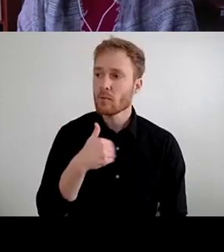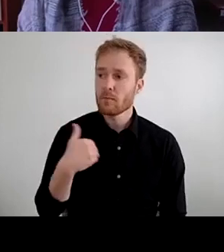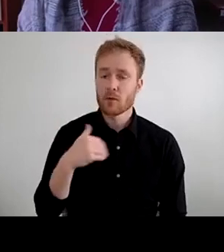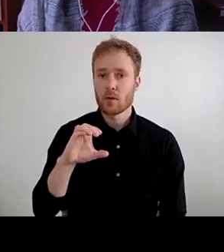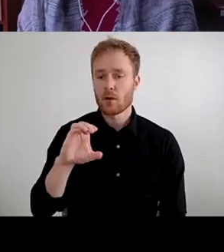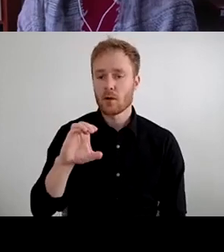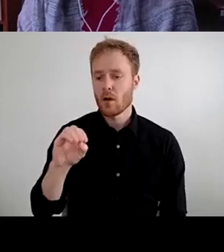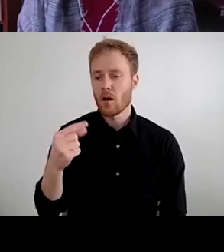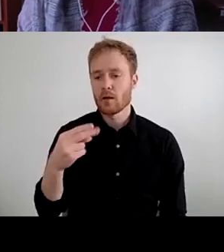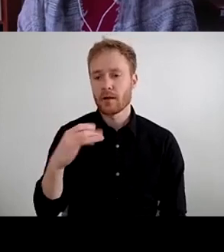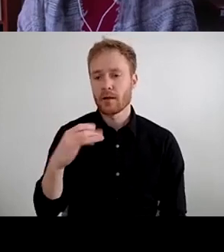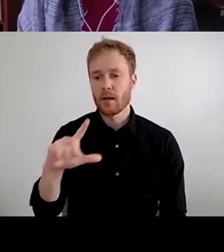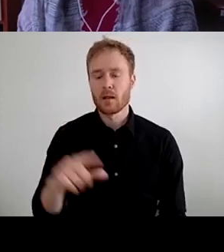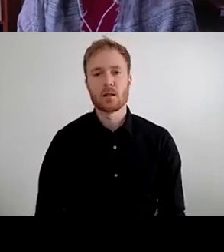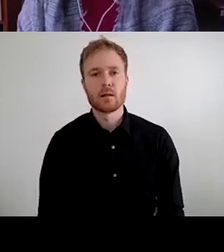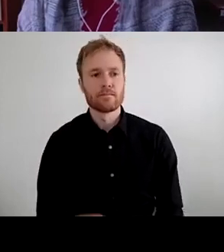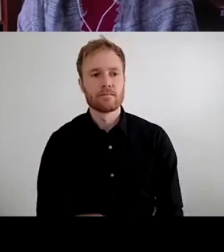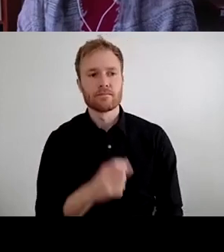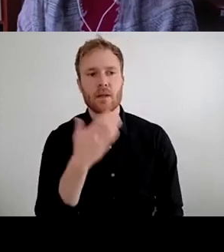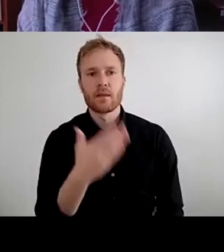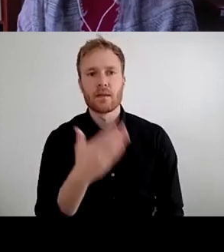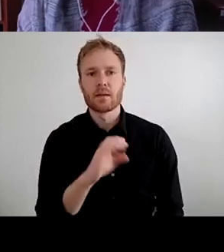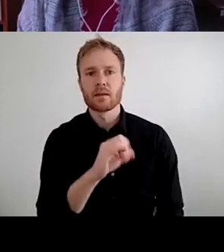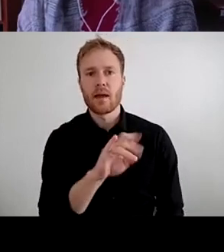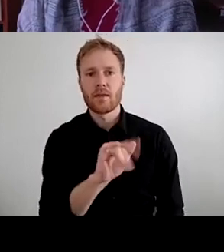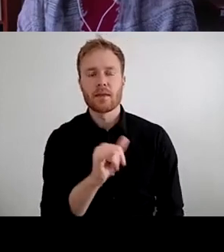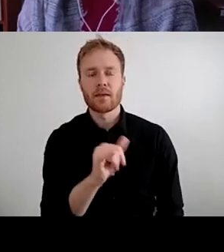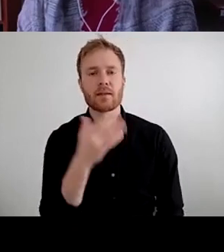Yes, thanks, Kathy, and thanks for being here.